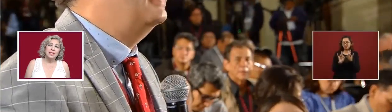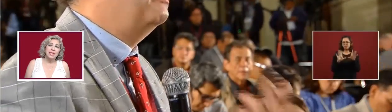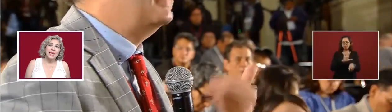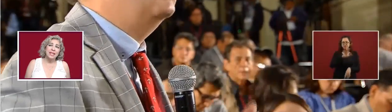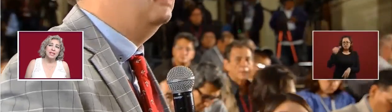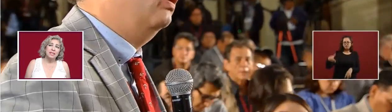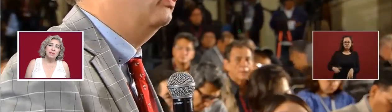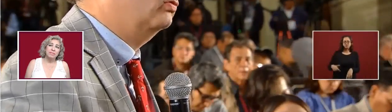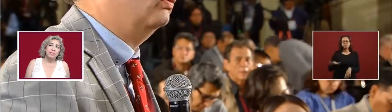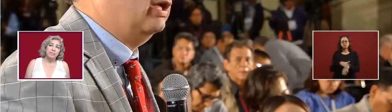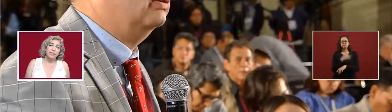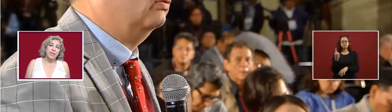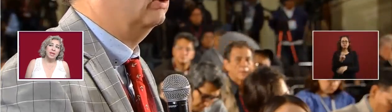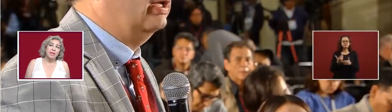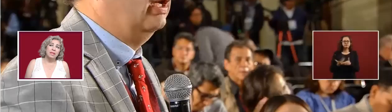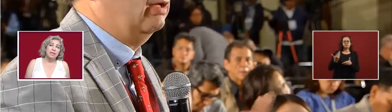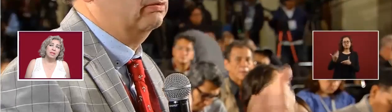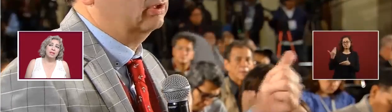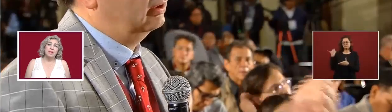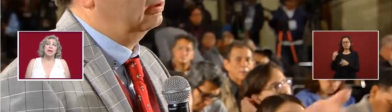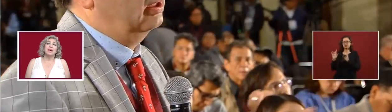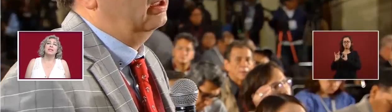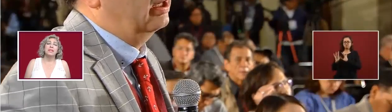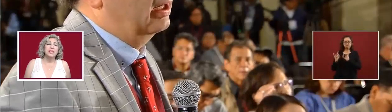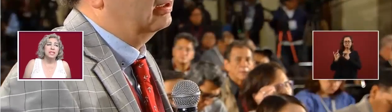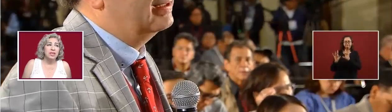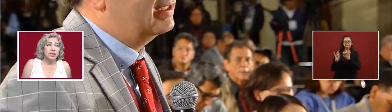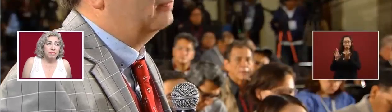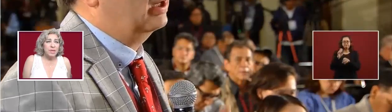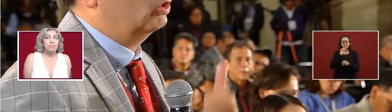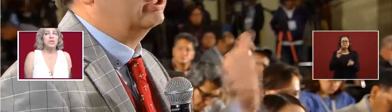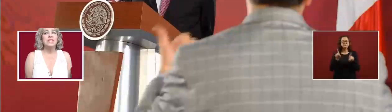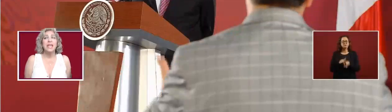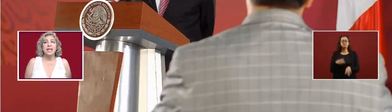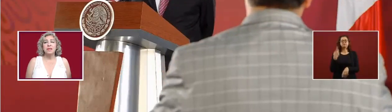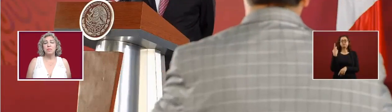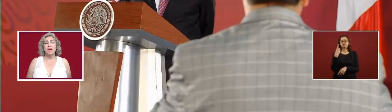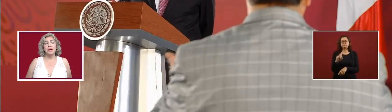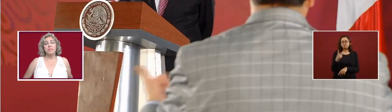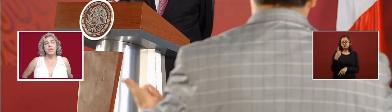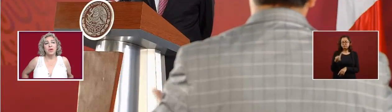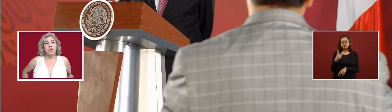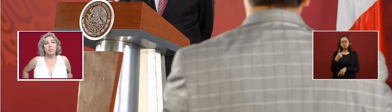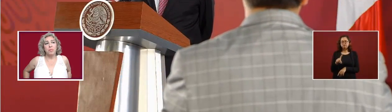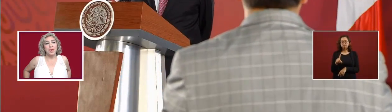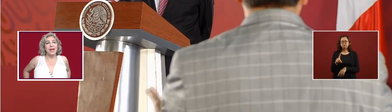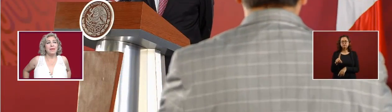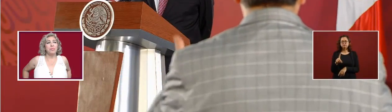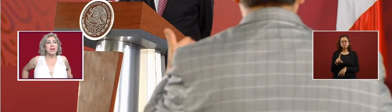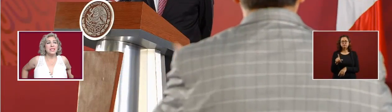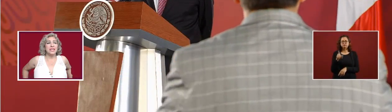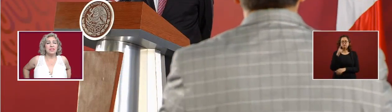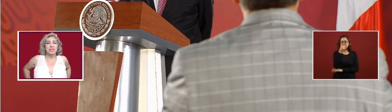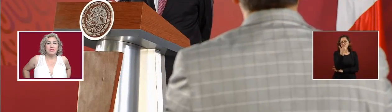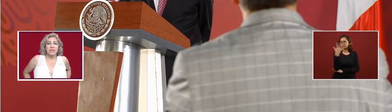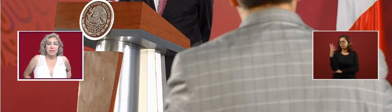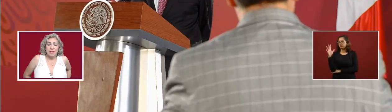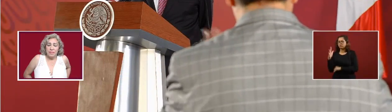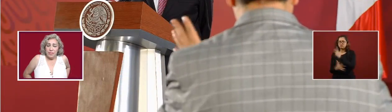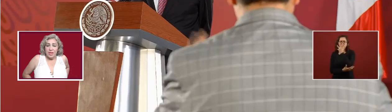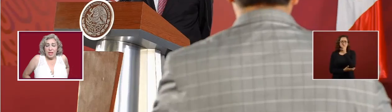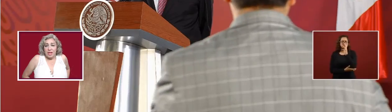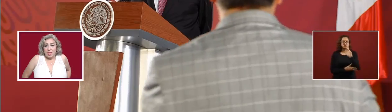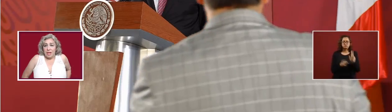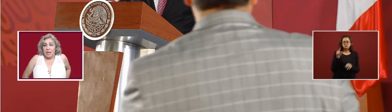Because, like this, um, this could have been presided, um, or, uh, predecessors of,